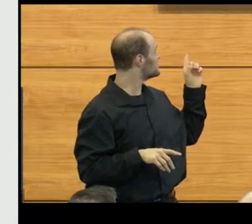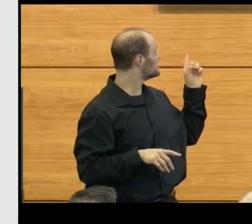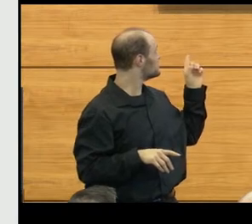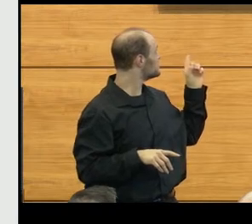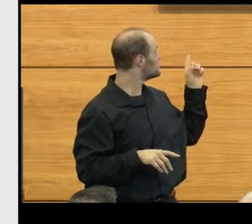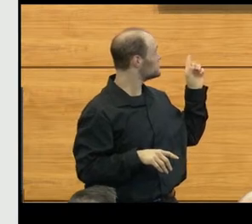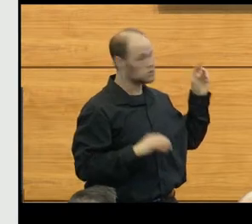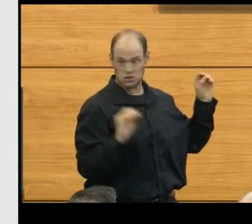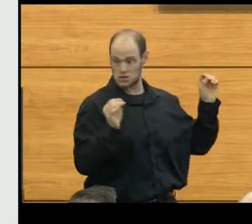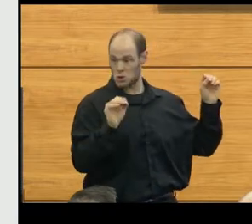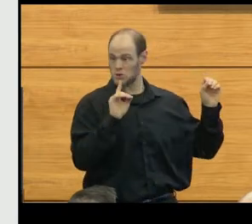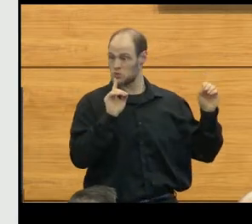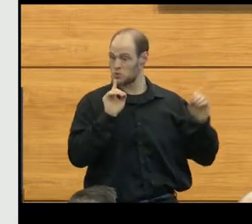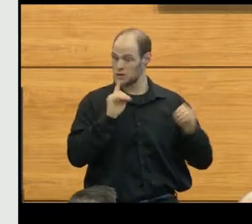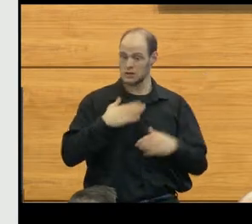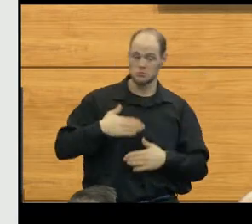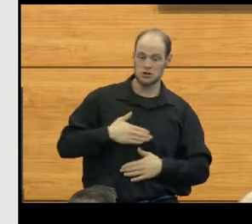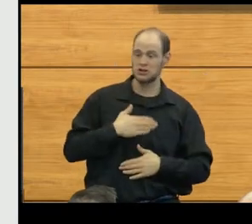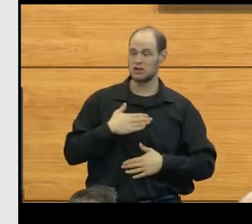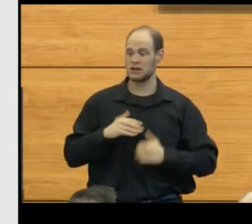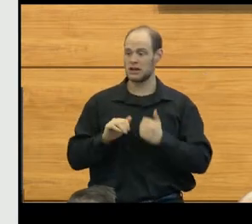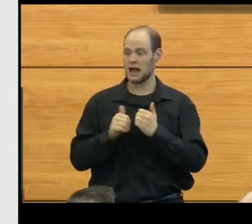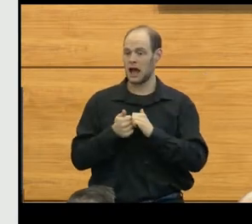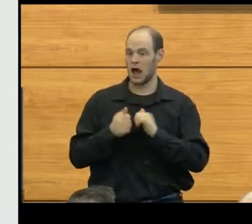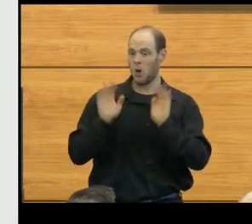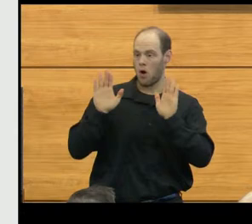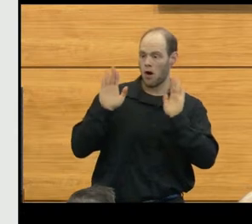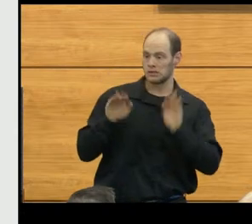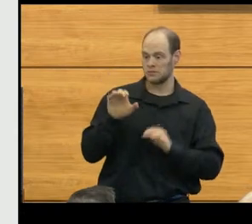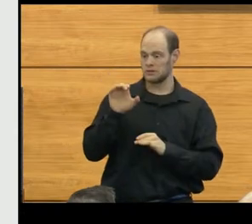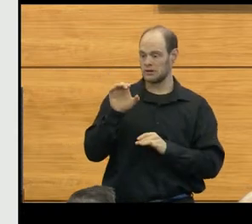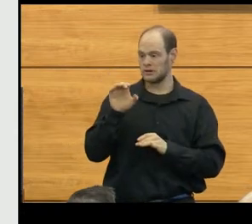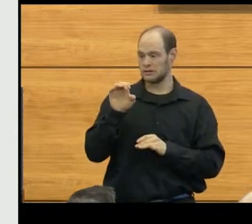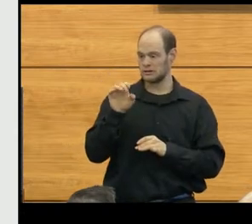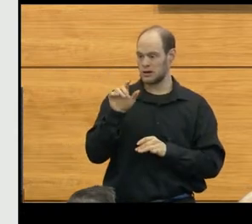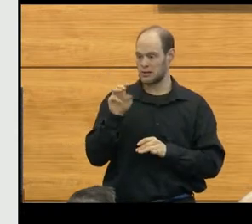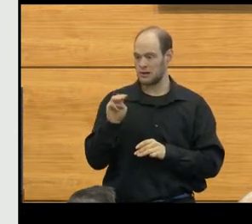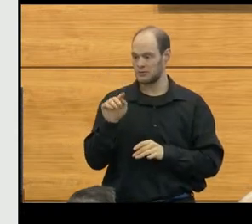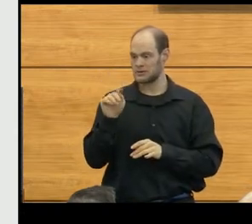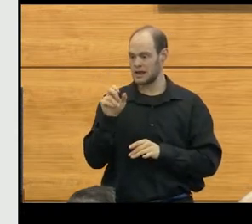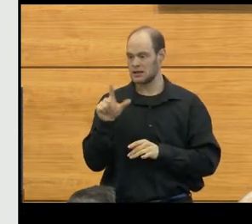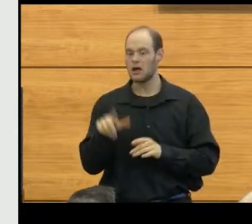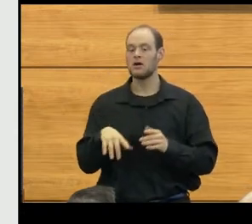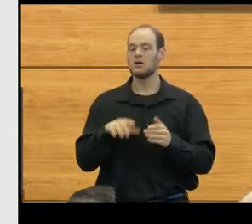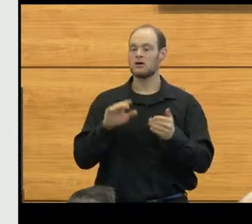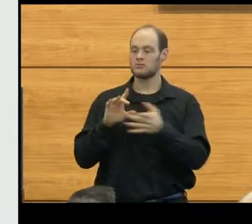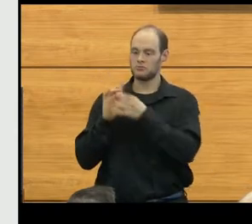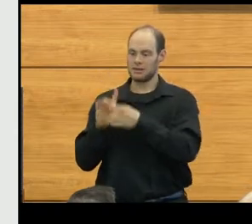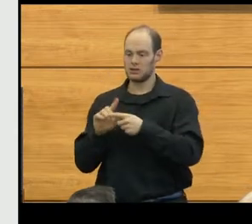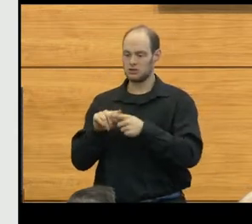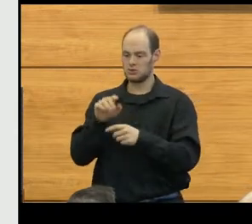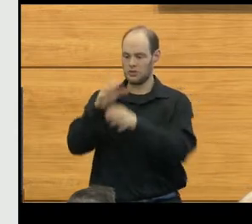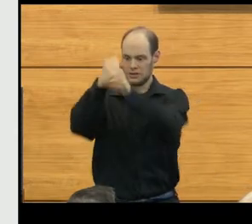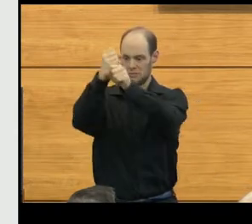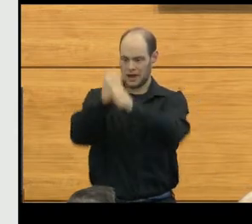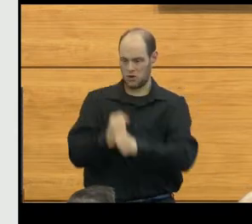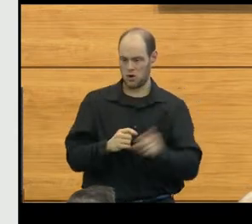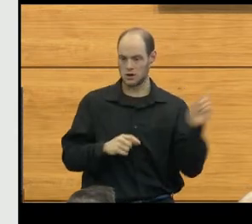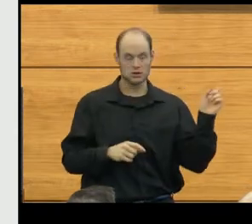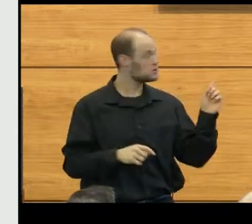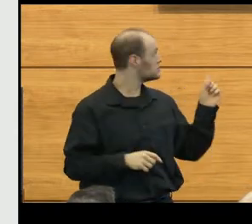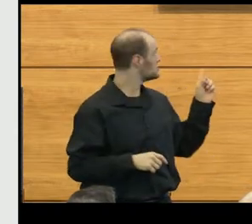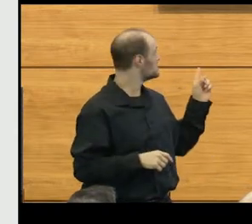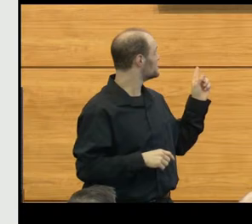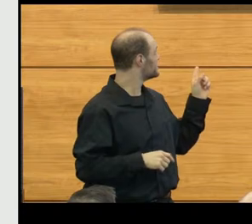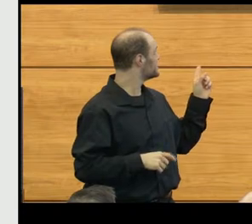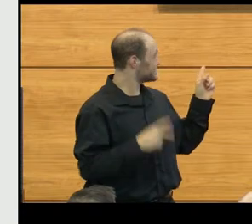Nobody had really appreciated how dynamic the cerebellar tonsils could be in relationship to the spinal cord. You can see here,